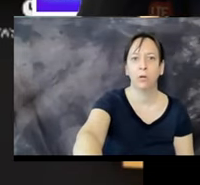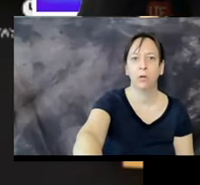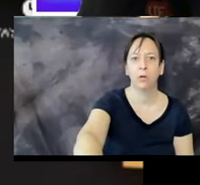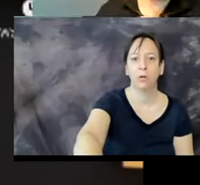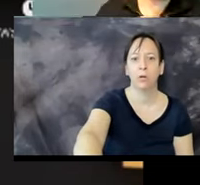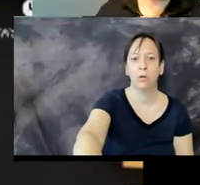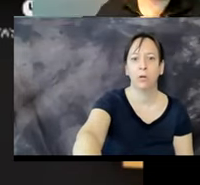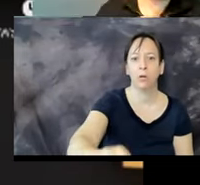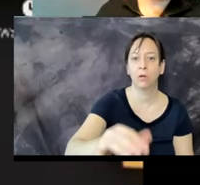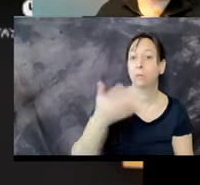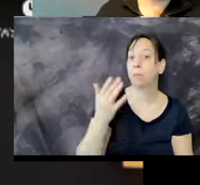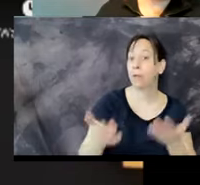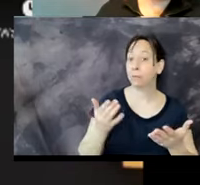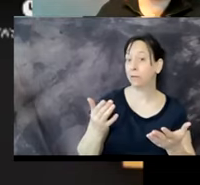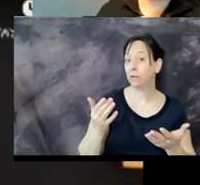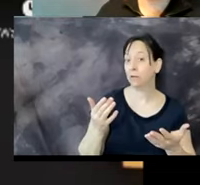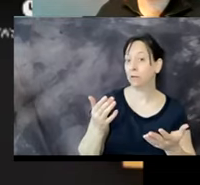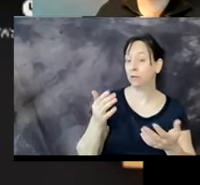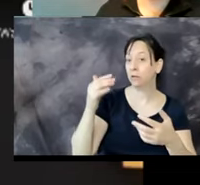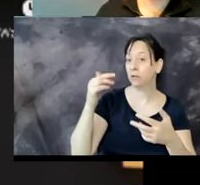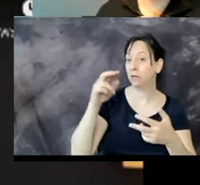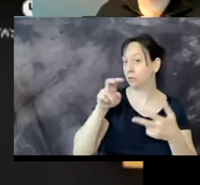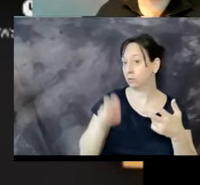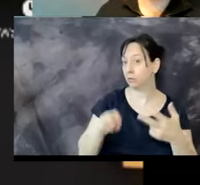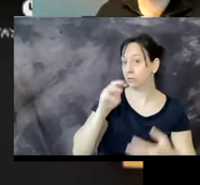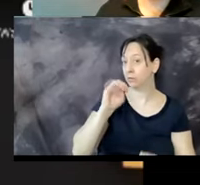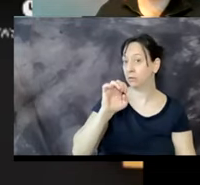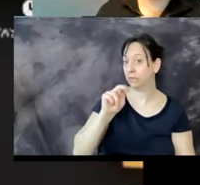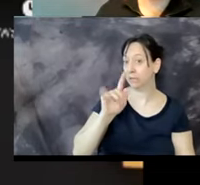If Mindy has her hand up.